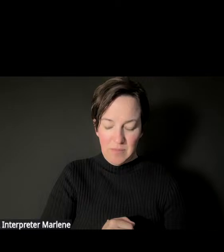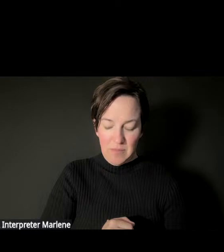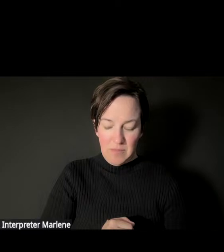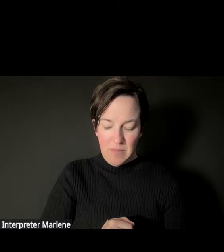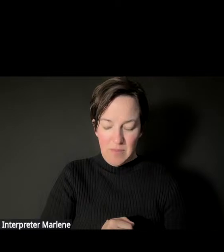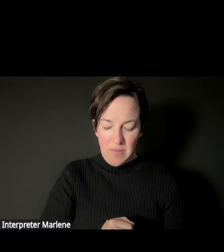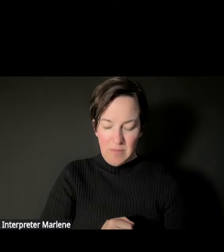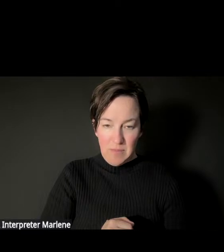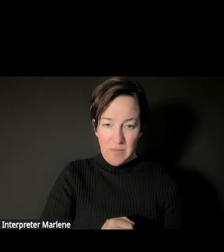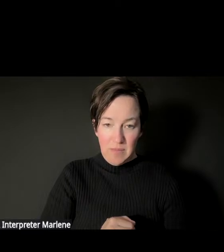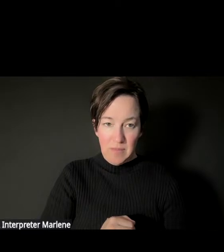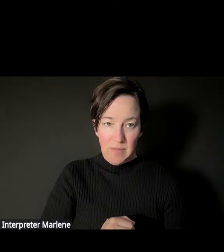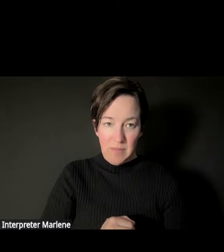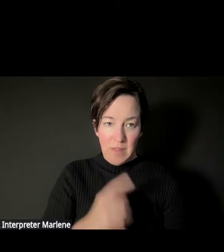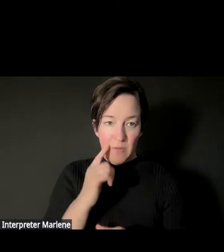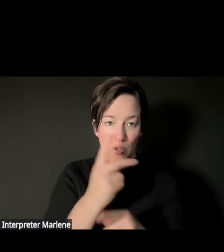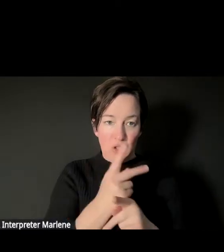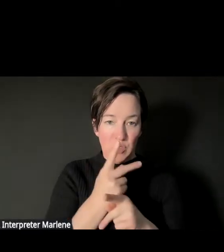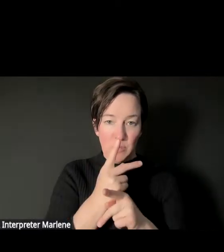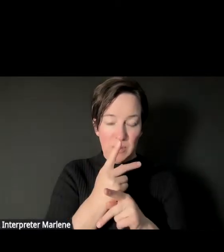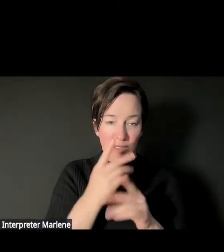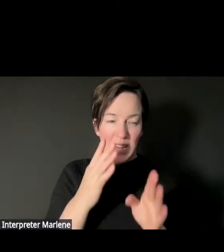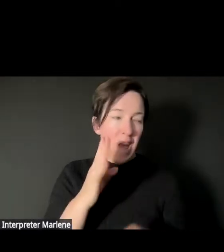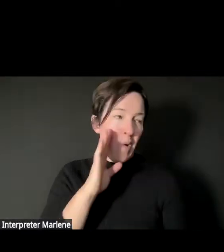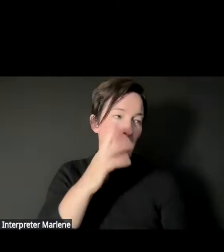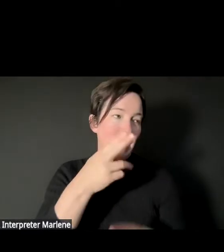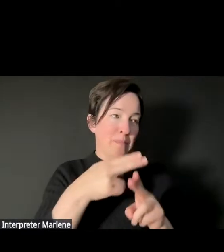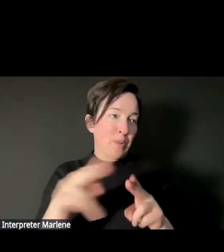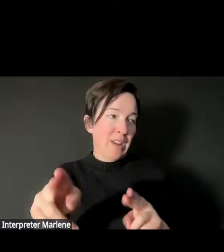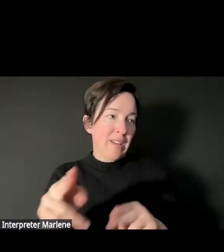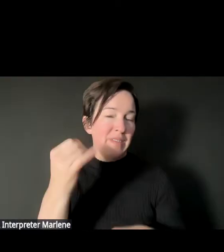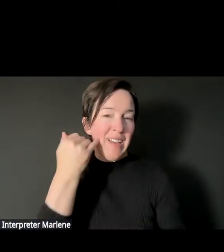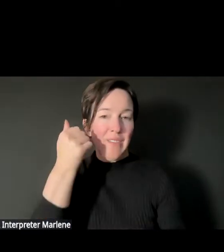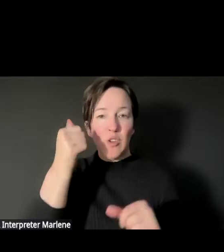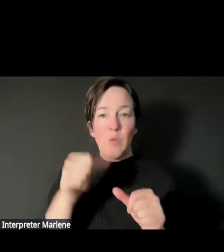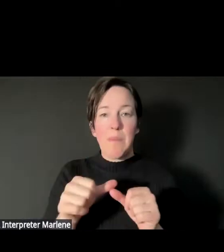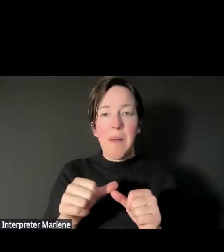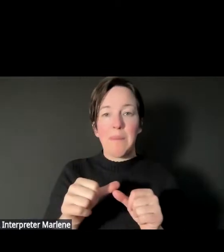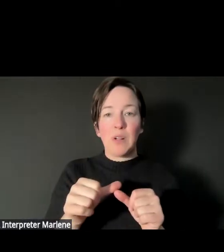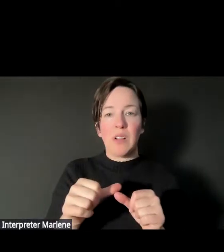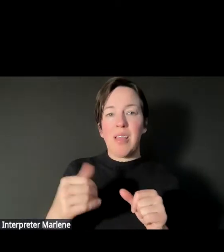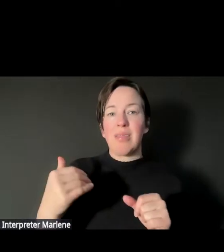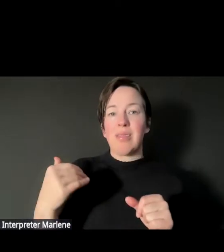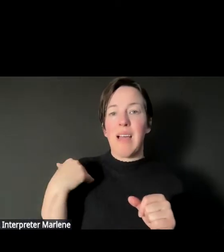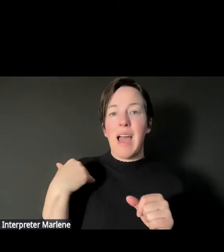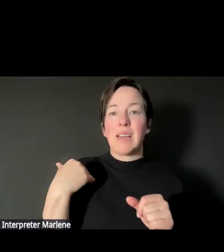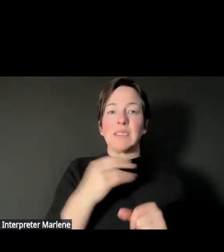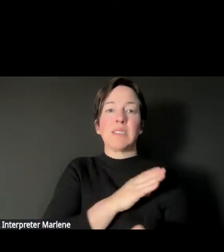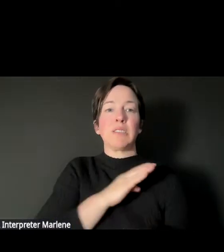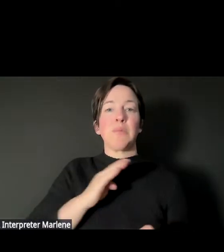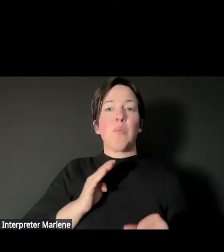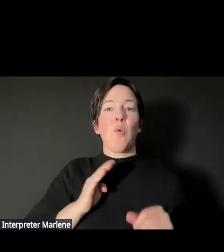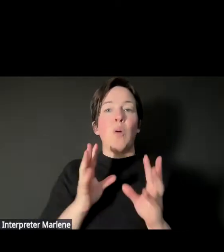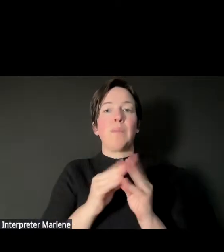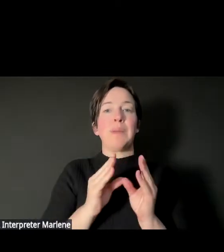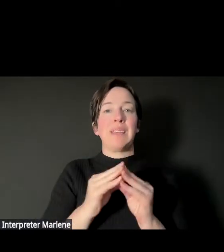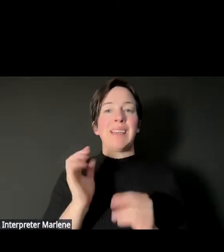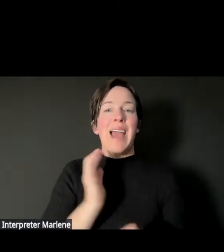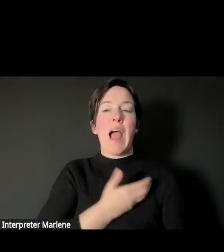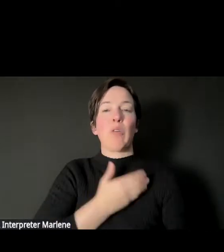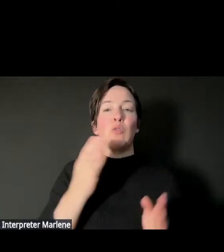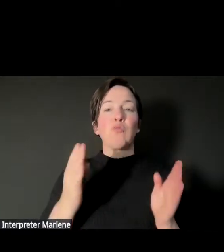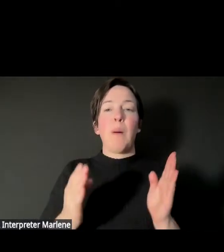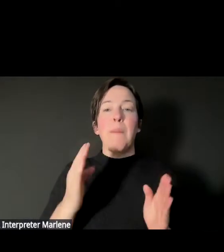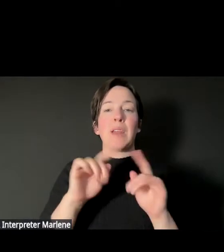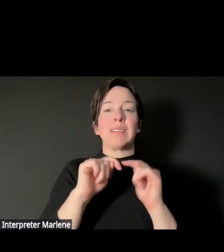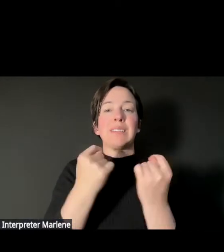Report of the superintendent. Thank you very much. I'll keep it brief. If you remember at our, I think it was our last board meeting, we had our robotics team from